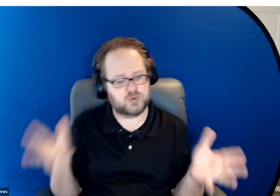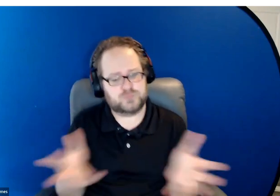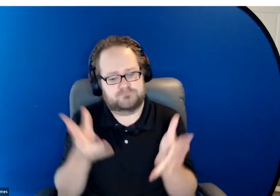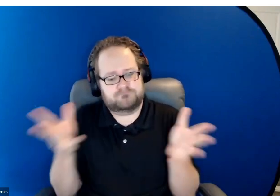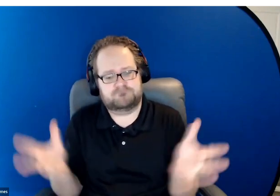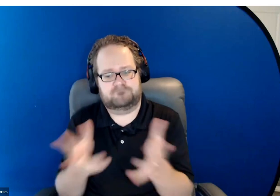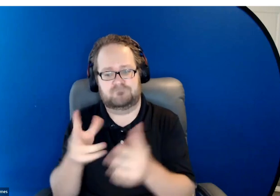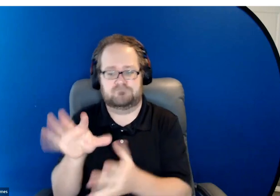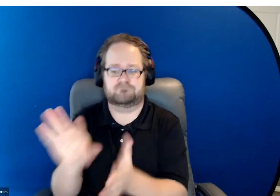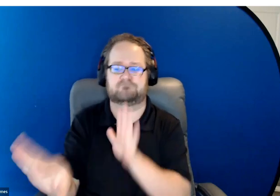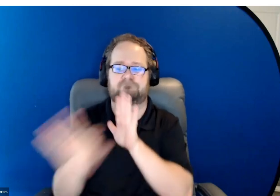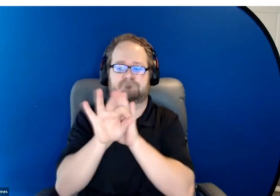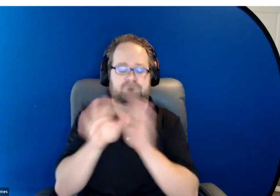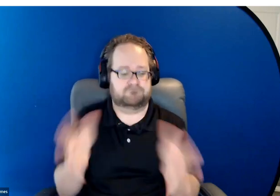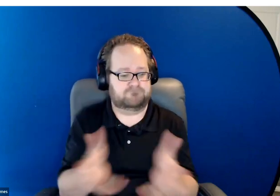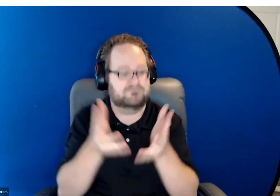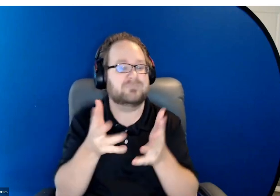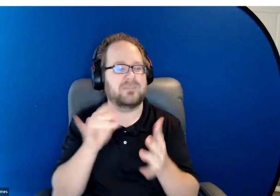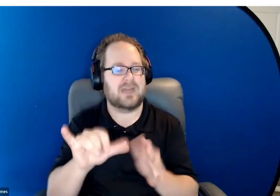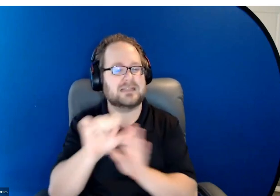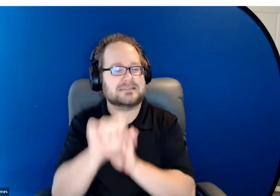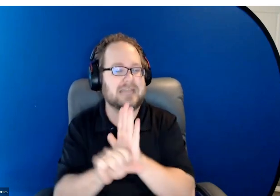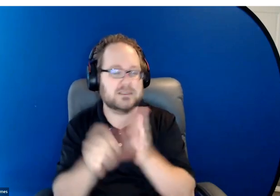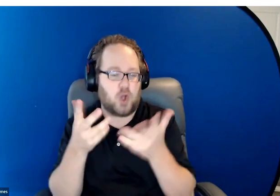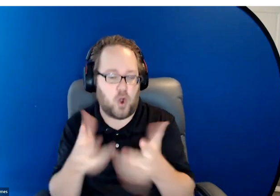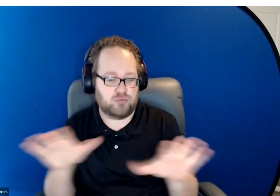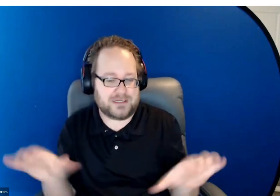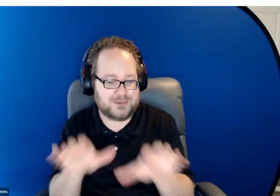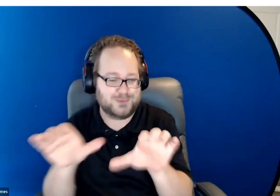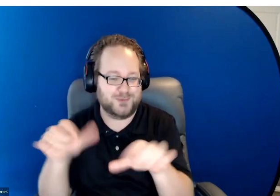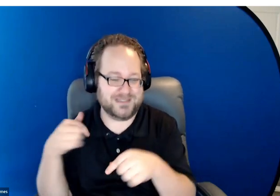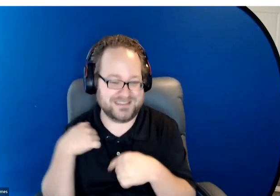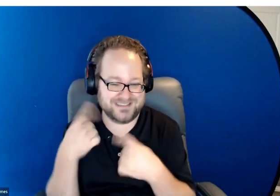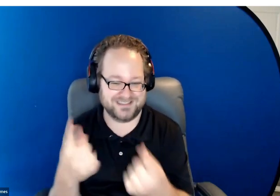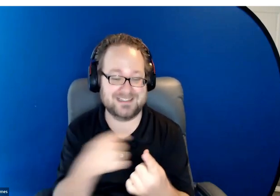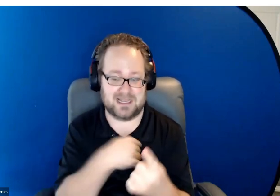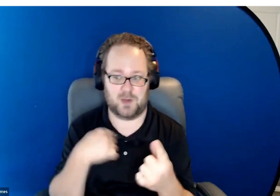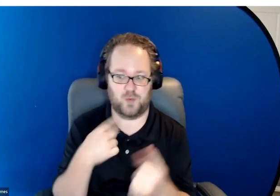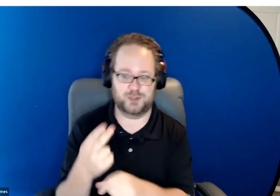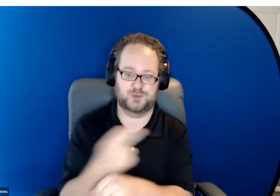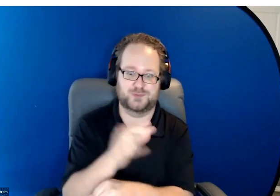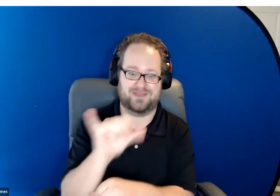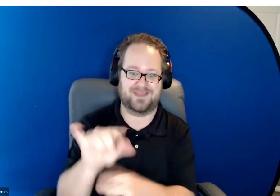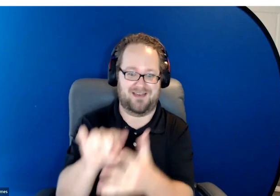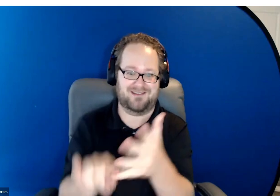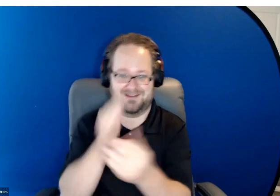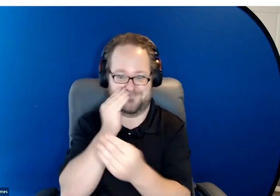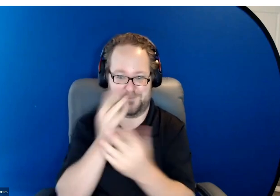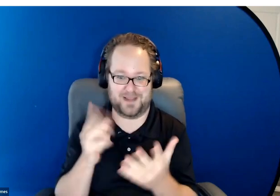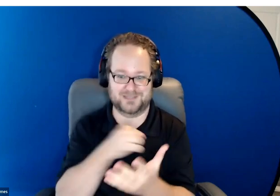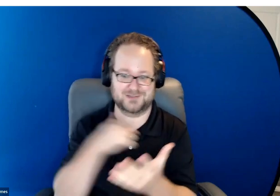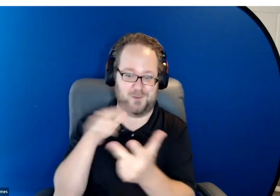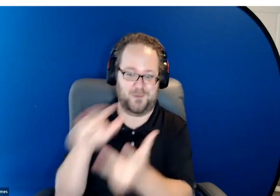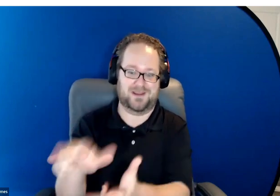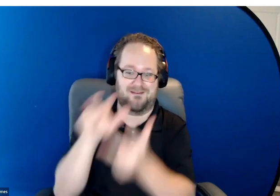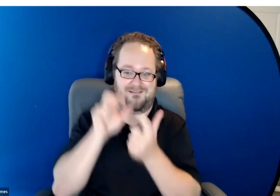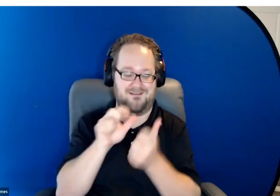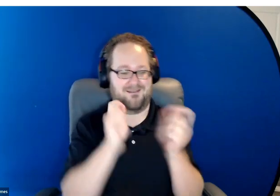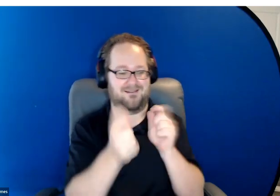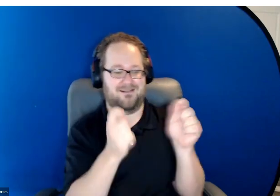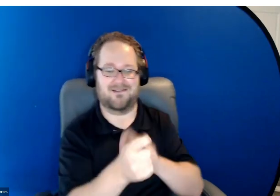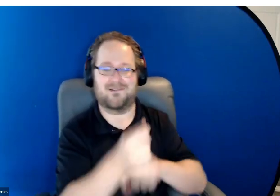that's underway in the states. So I'm now going to turn to briefly share an overview of the